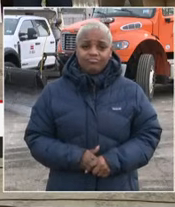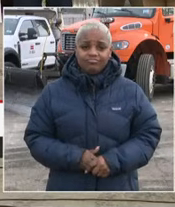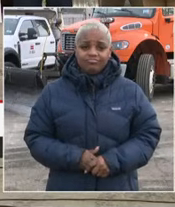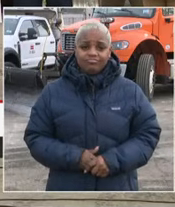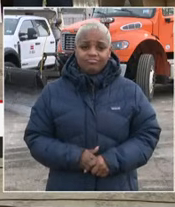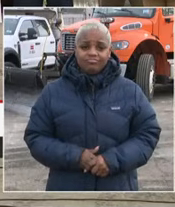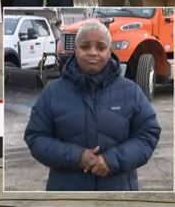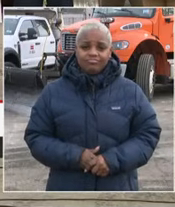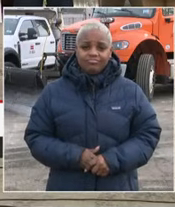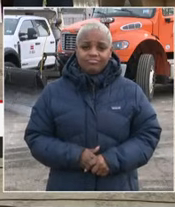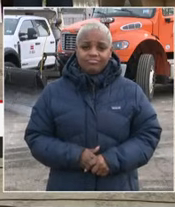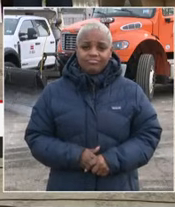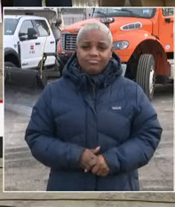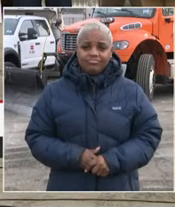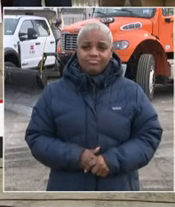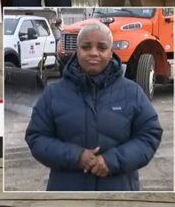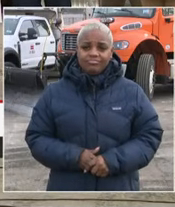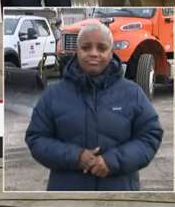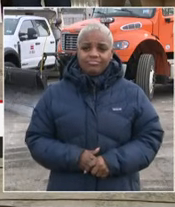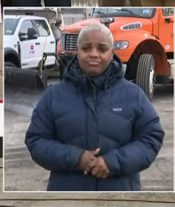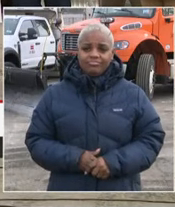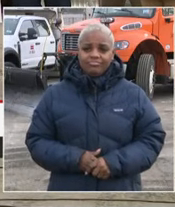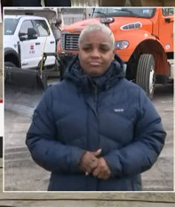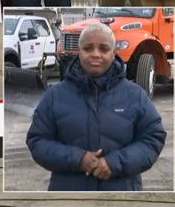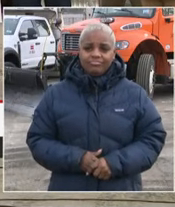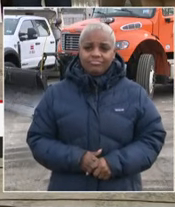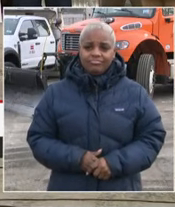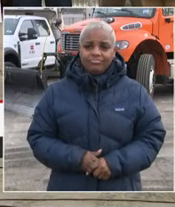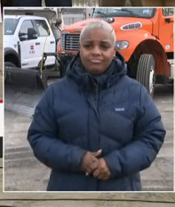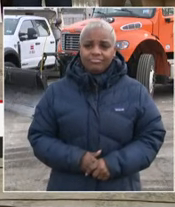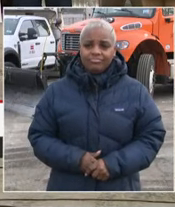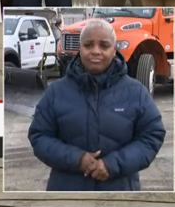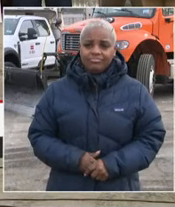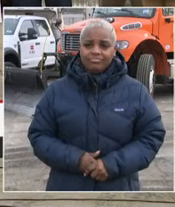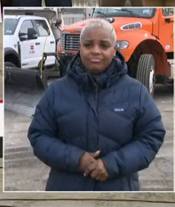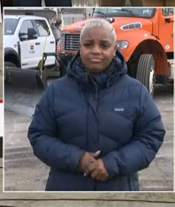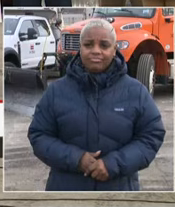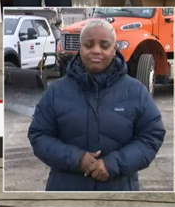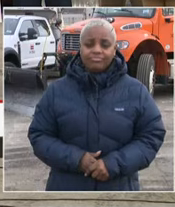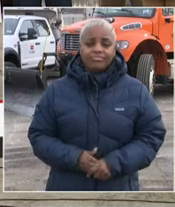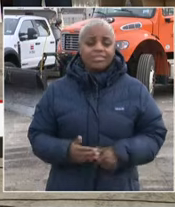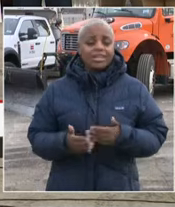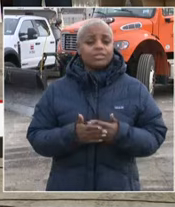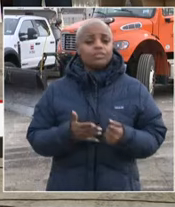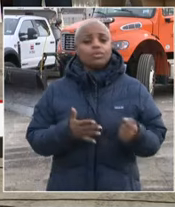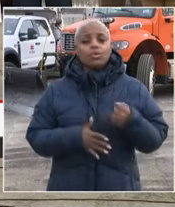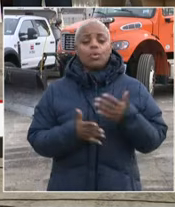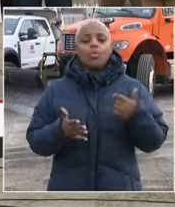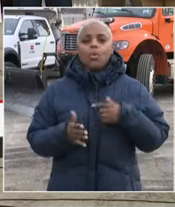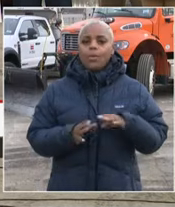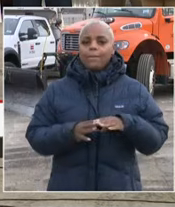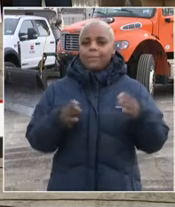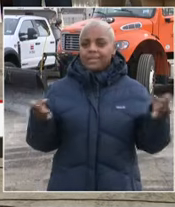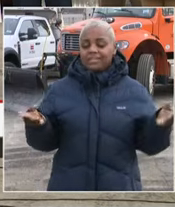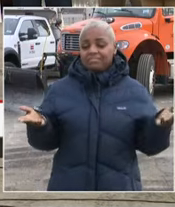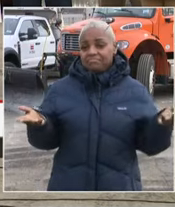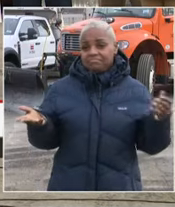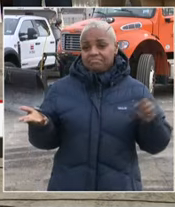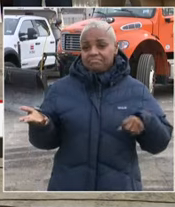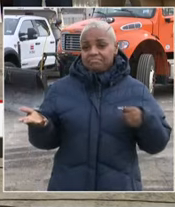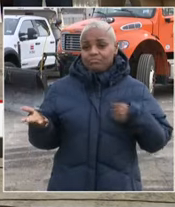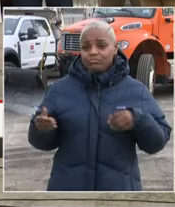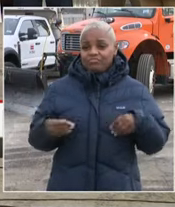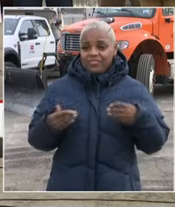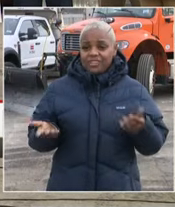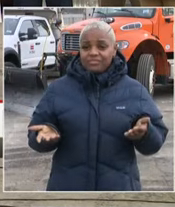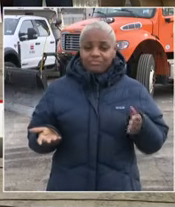get open. Okay, we are a local government. We provide direct services. And so it is always my